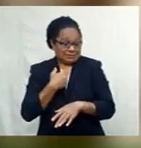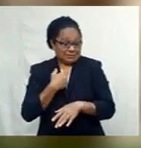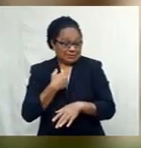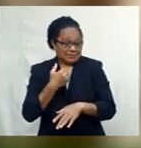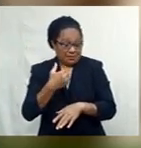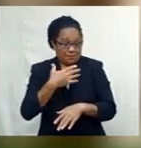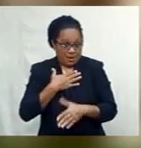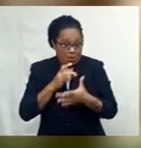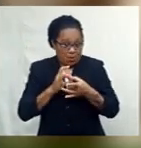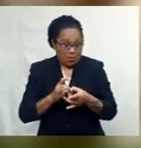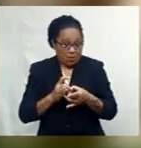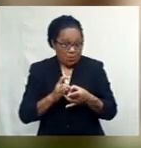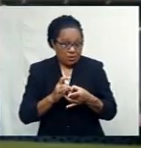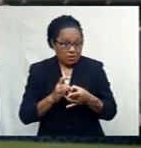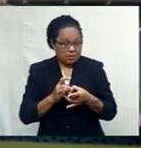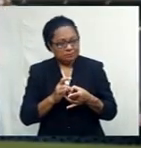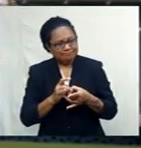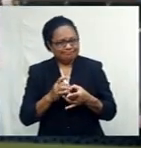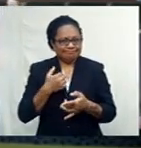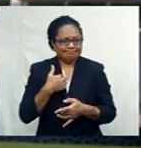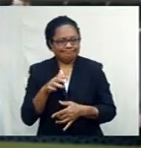personally, you know, I don't know, you know.